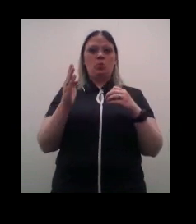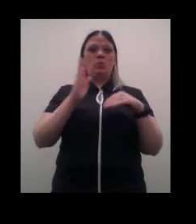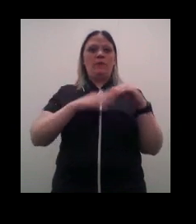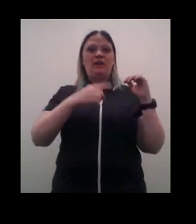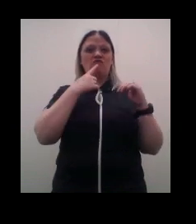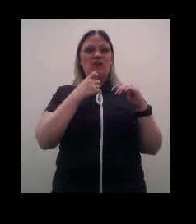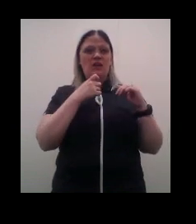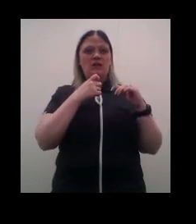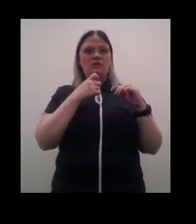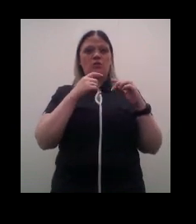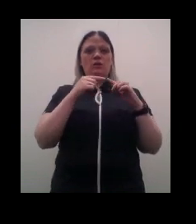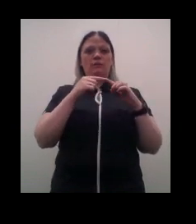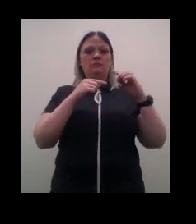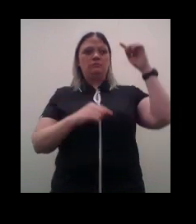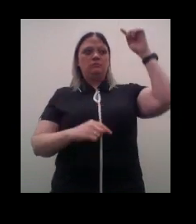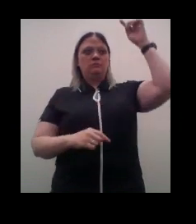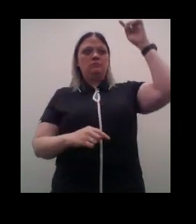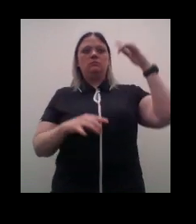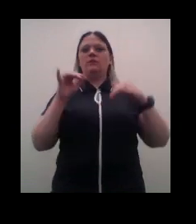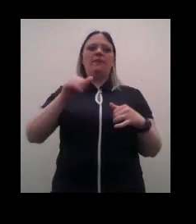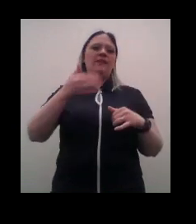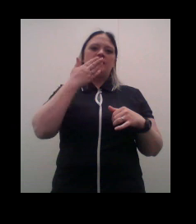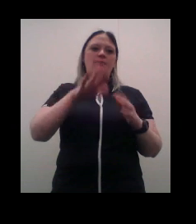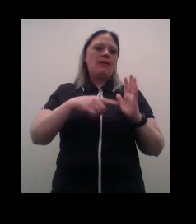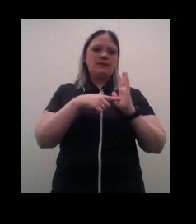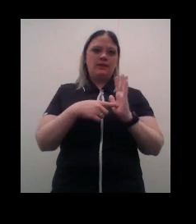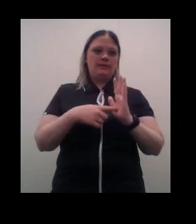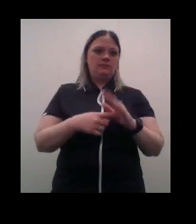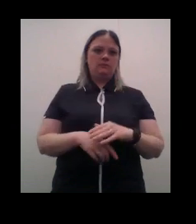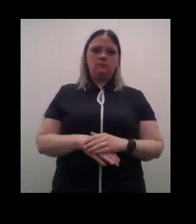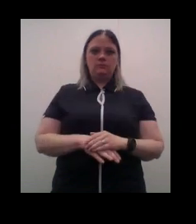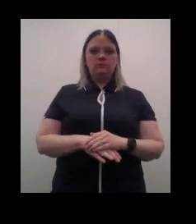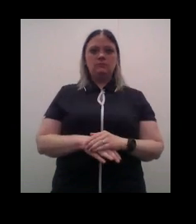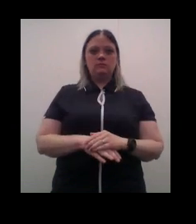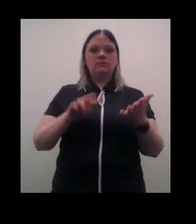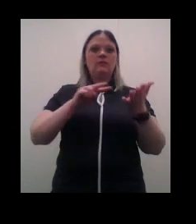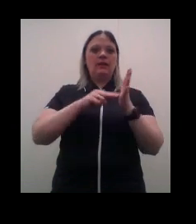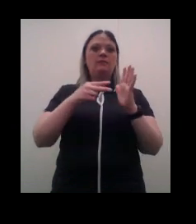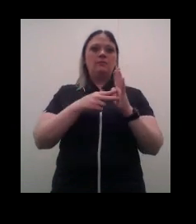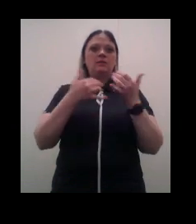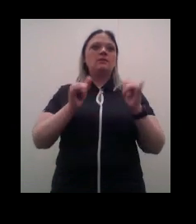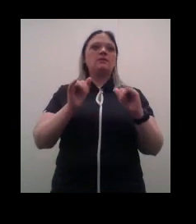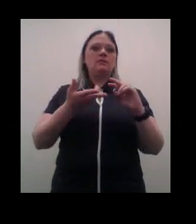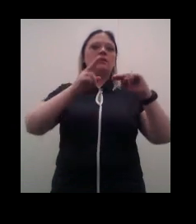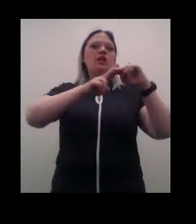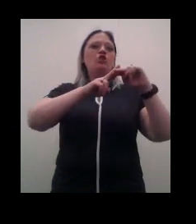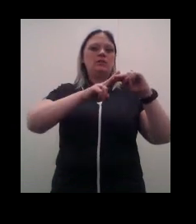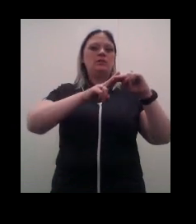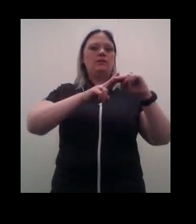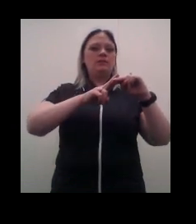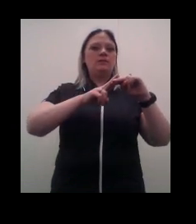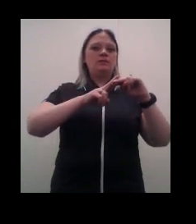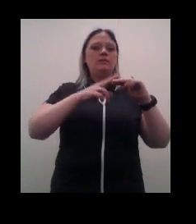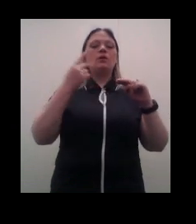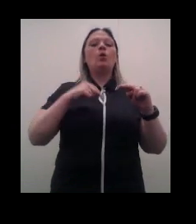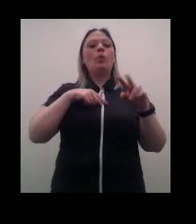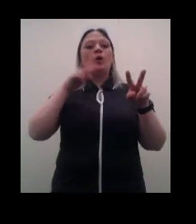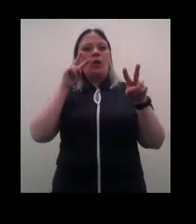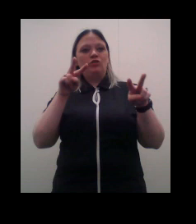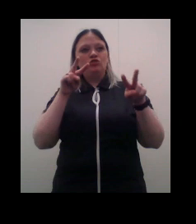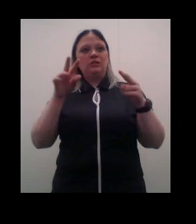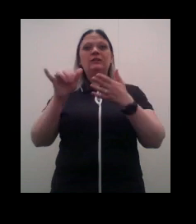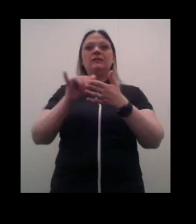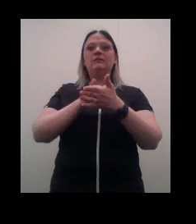bars, or longer blue bars than red bars, then that's not a good sign. That means that our caseload's still going up. So we're monitoring that. The